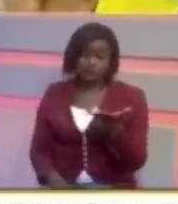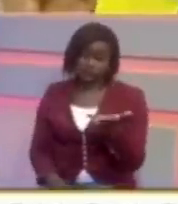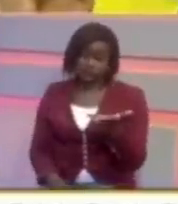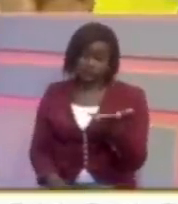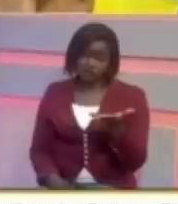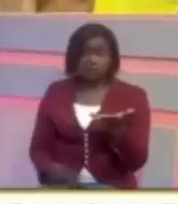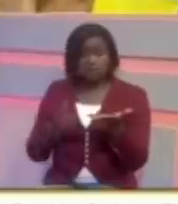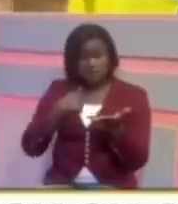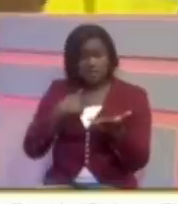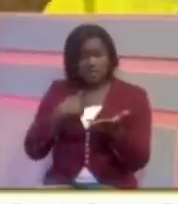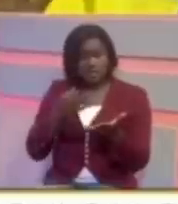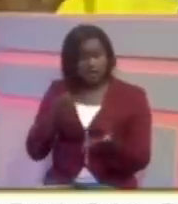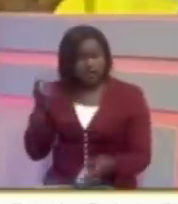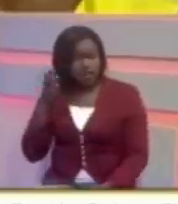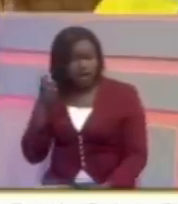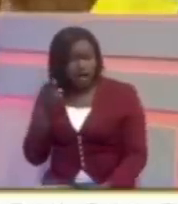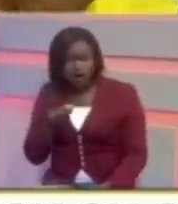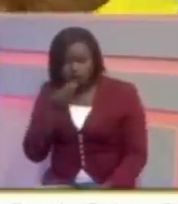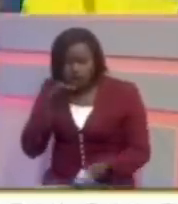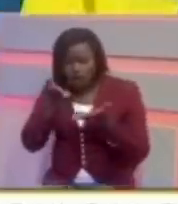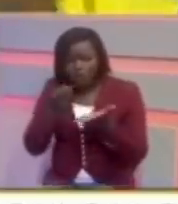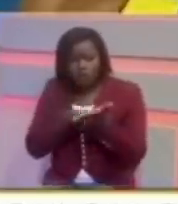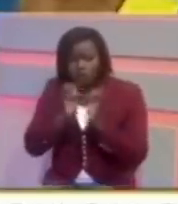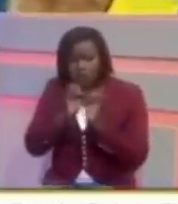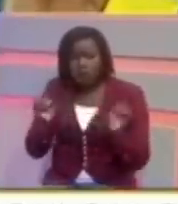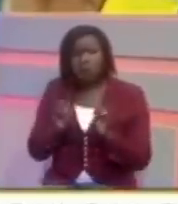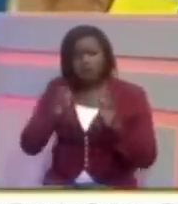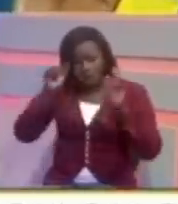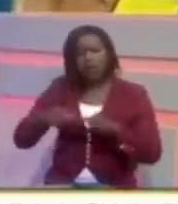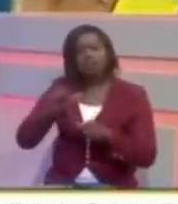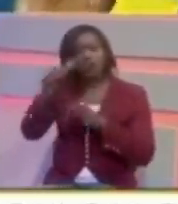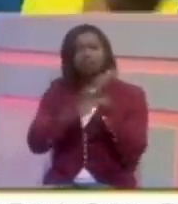just get a whisper that the food is not enough, you will see. I will just import.